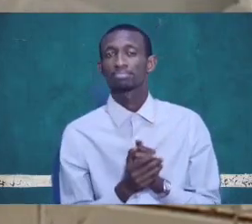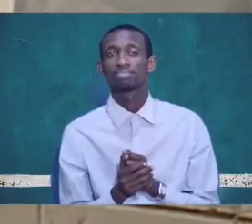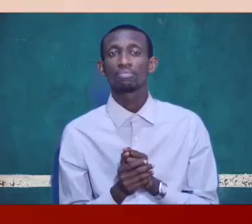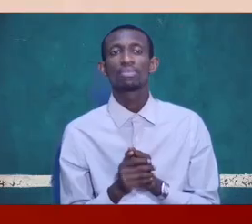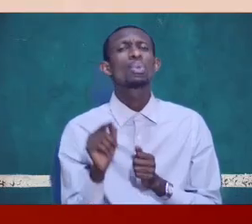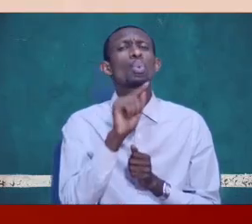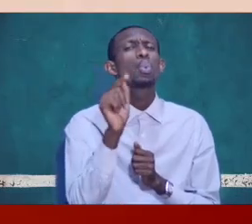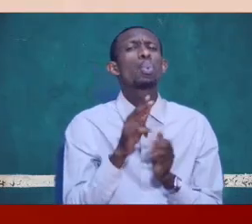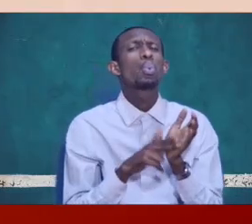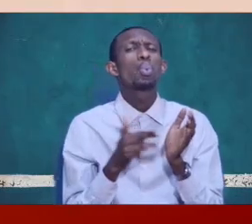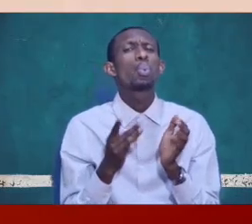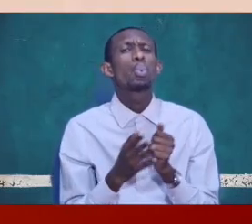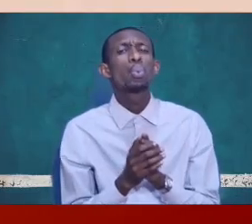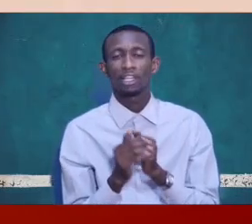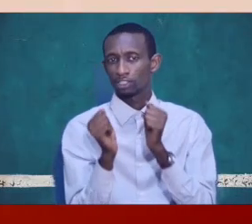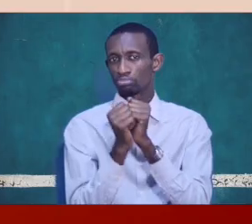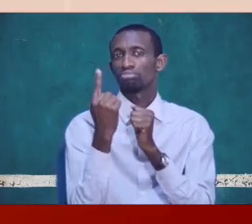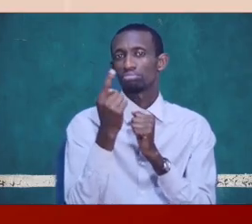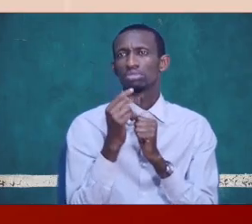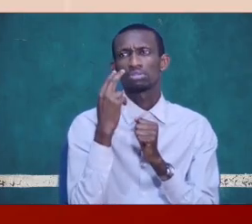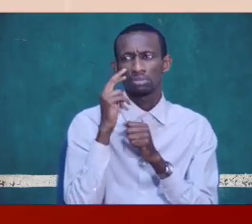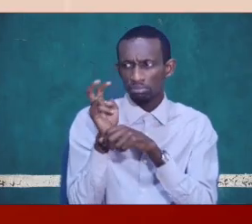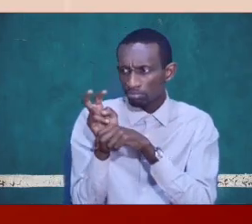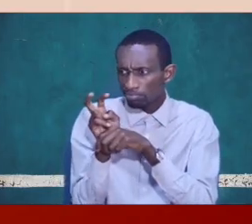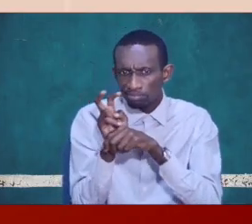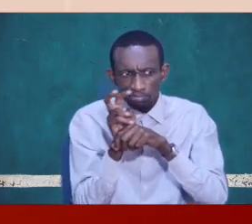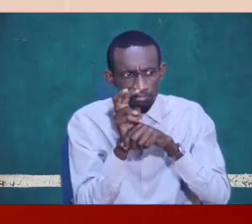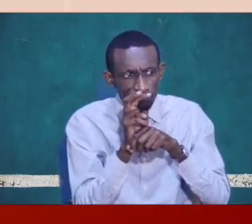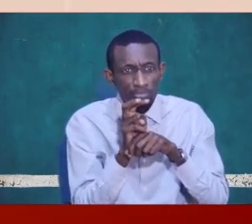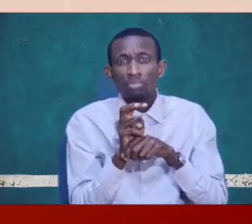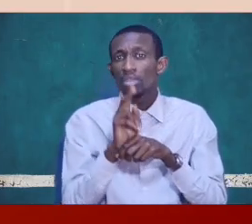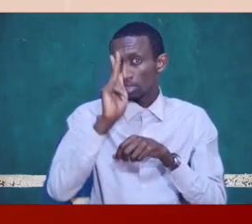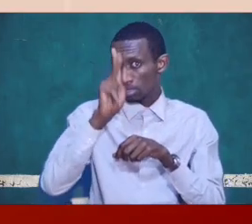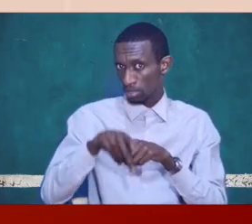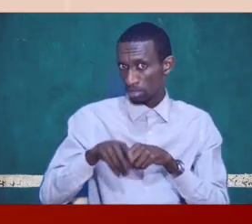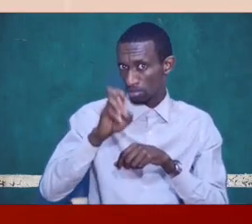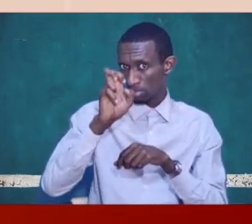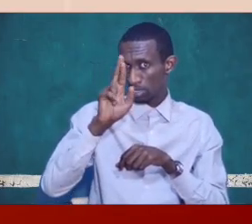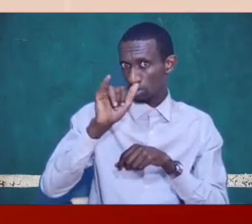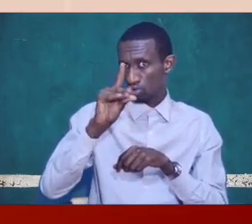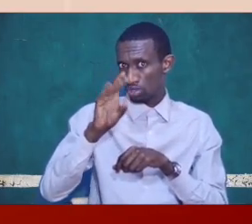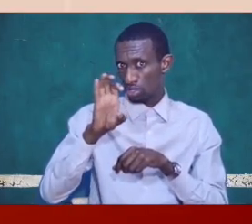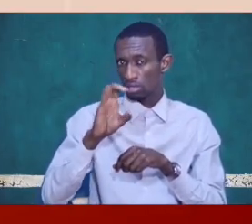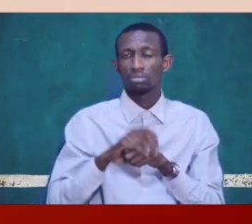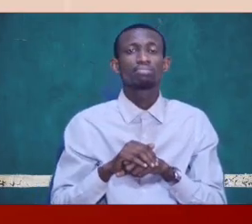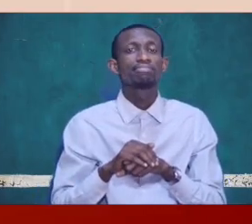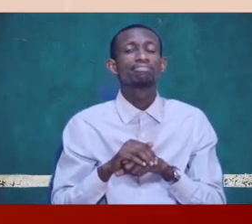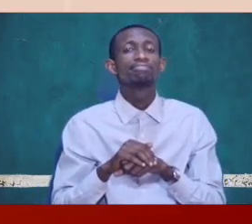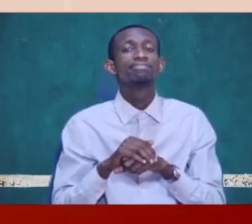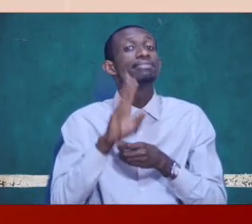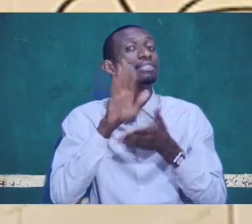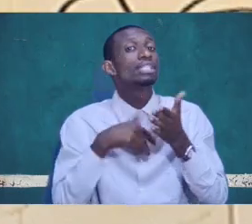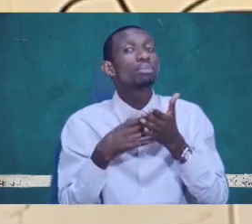is 11. If you check well on your periodic table, you will find that the element